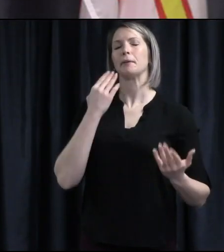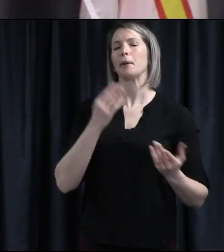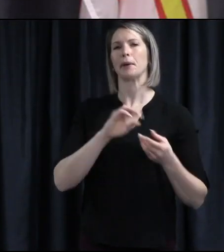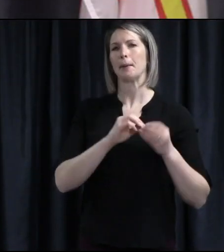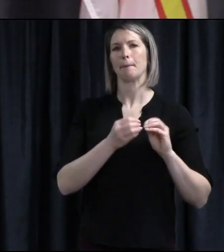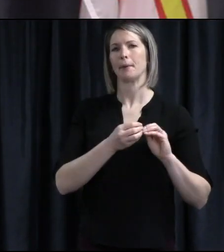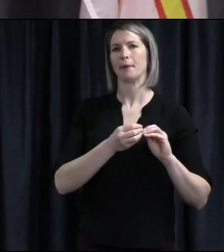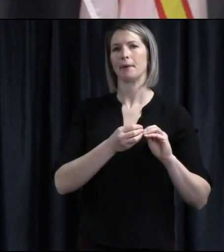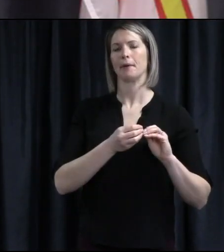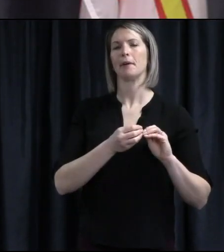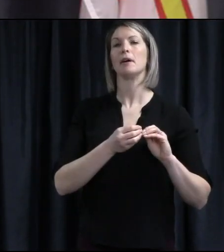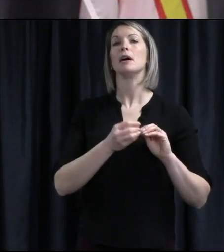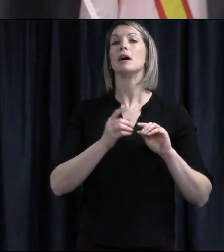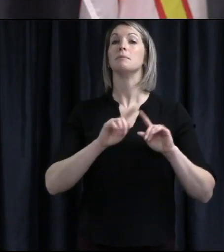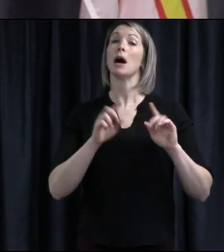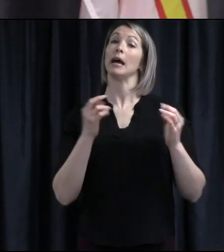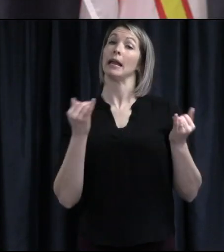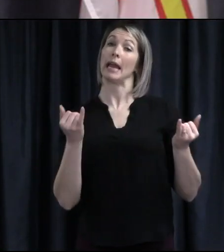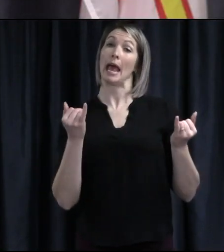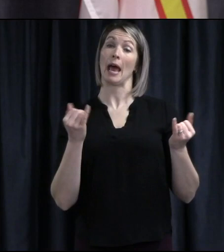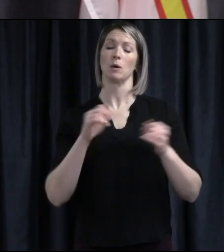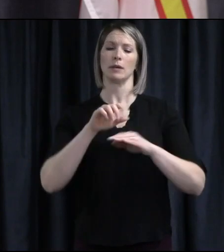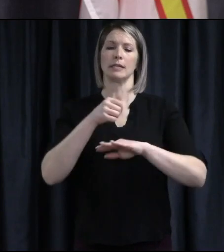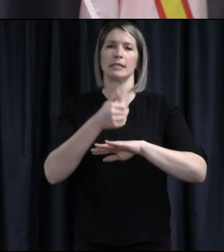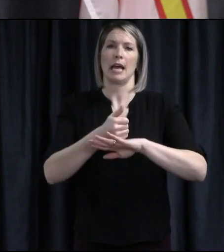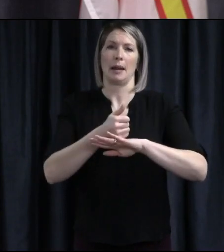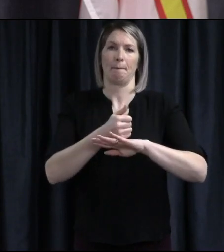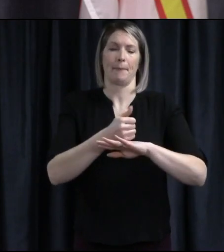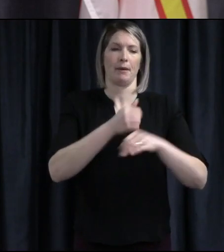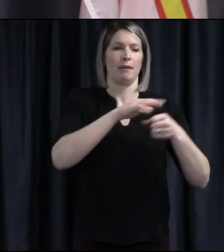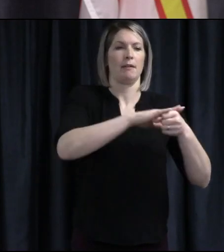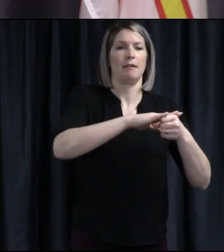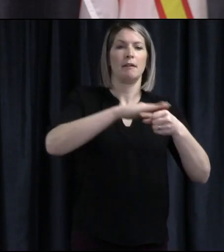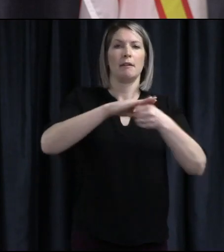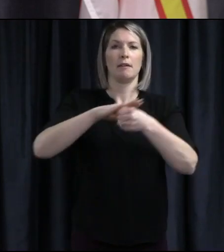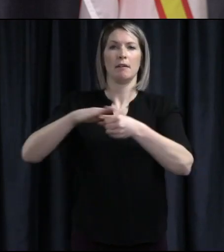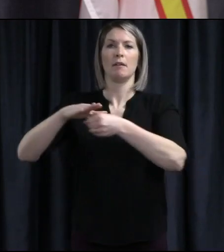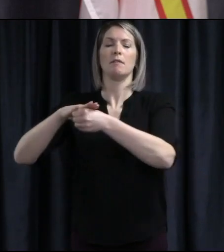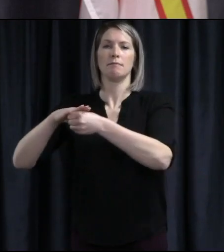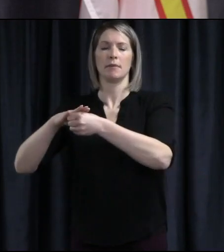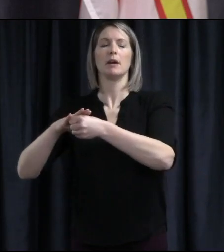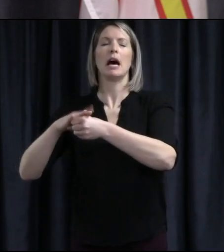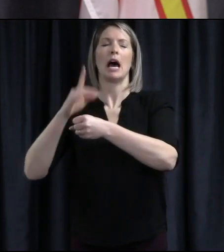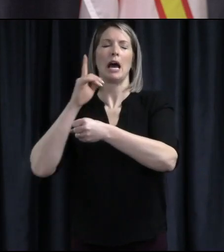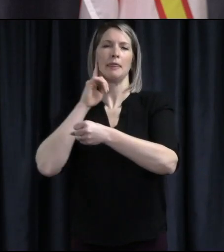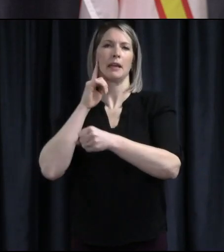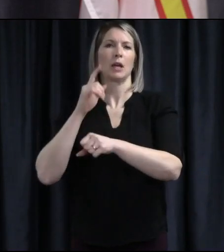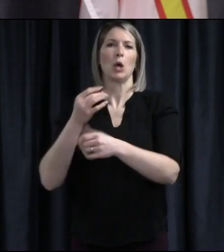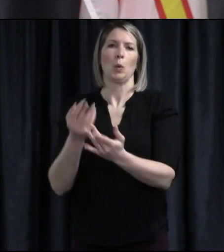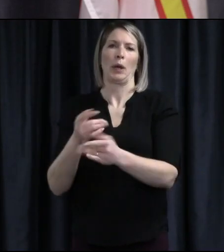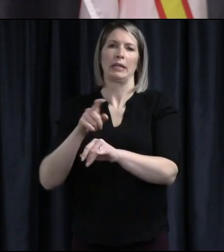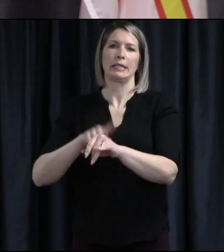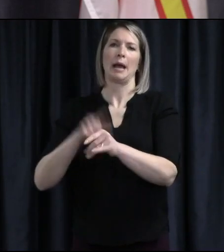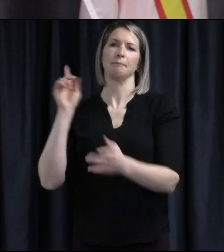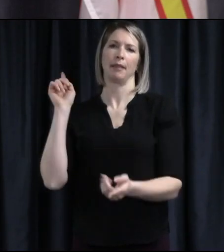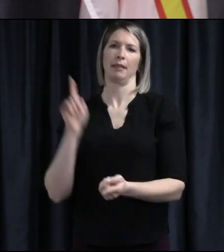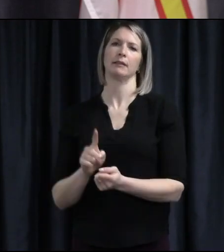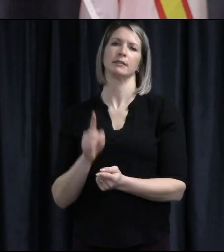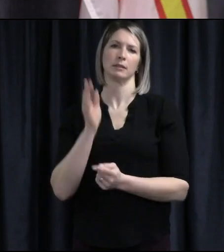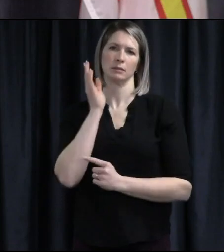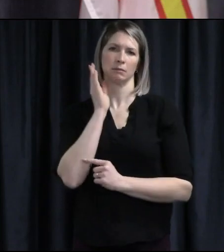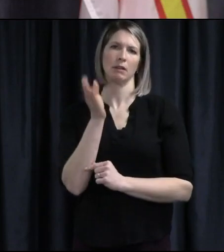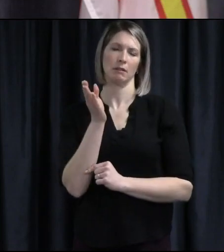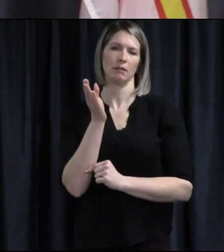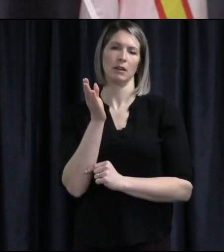hope now that with the mobile testing site and an increase in capacity, that we will see a significant improvement in wait times. Although